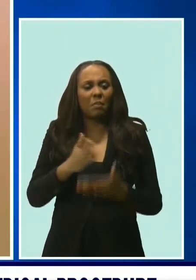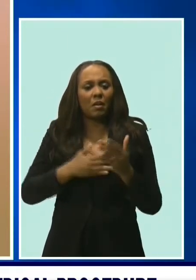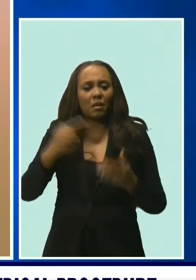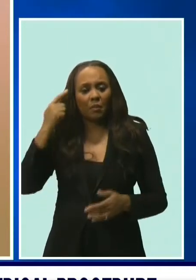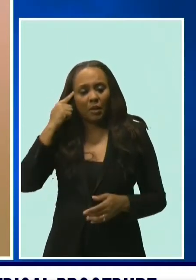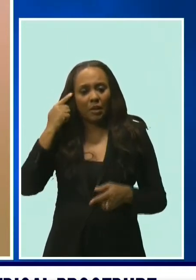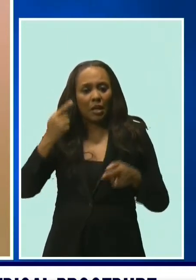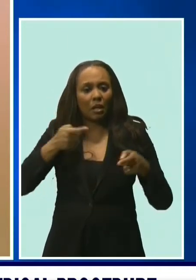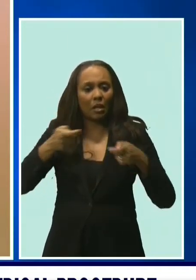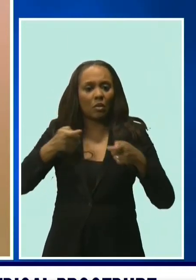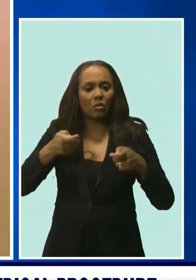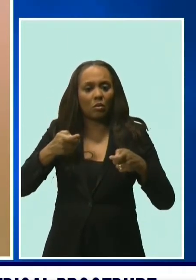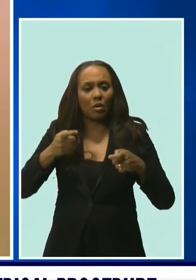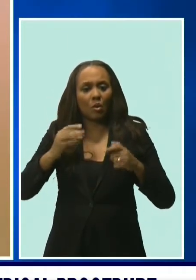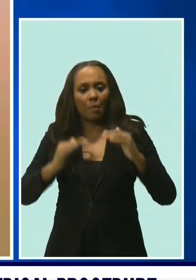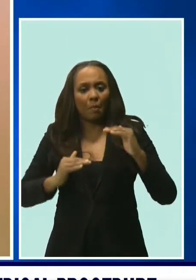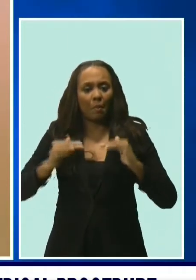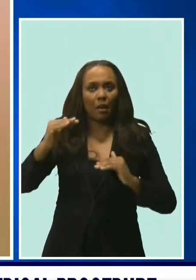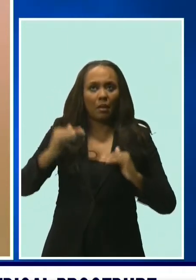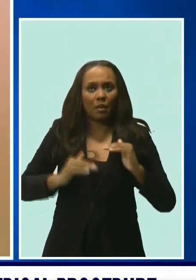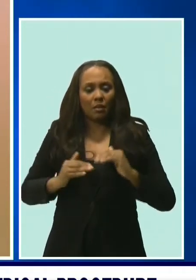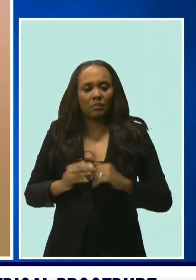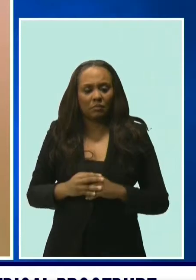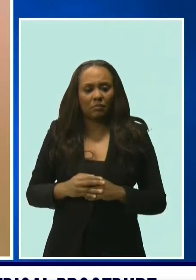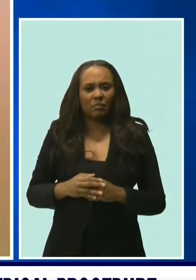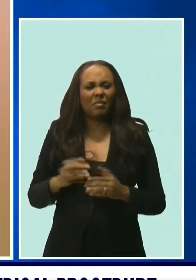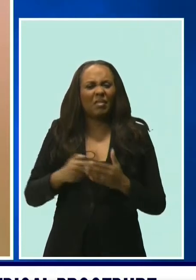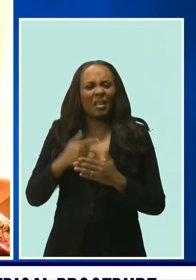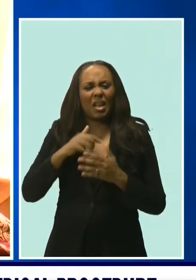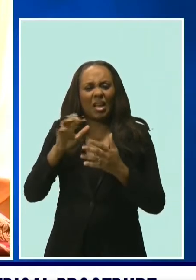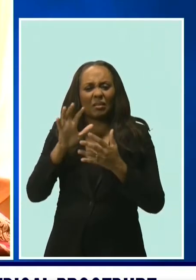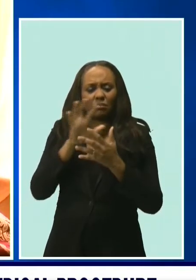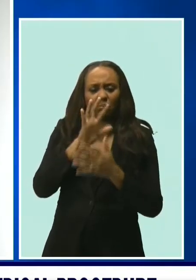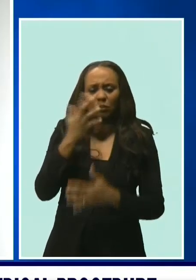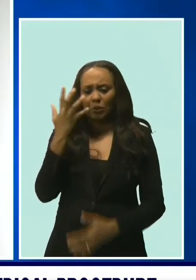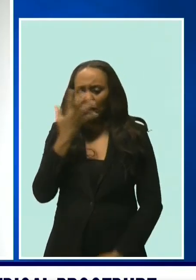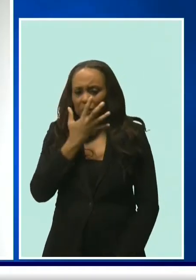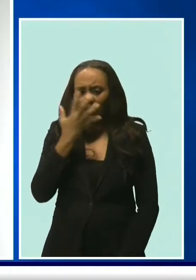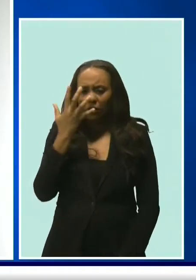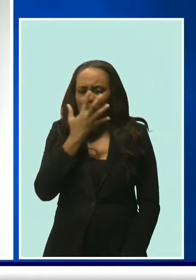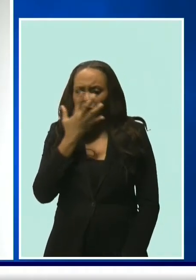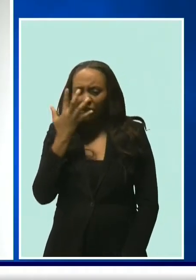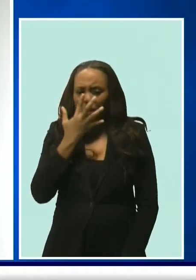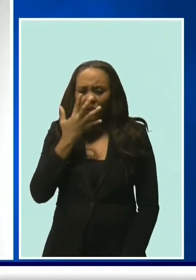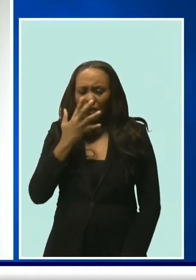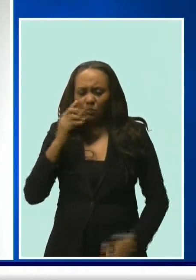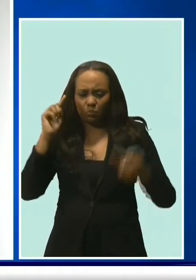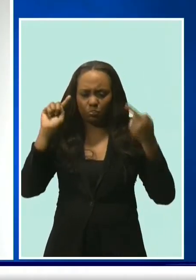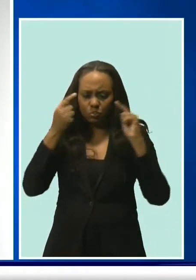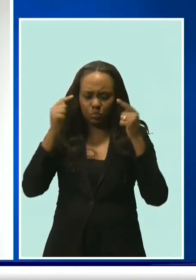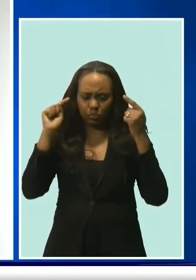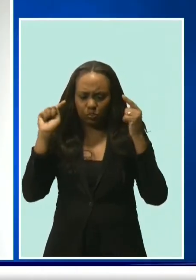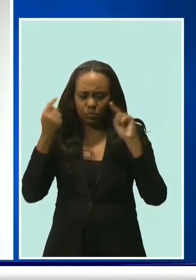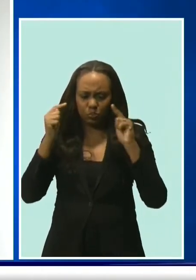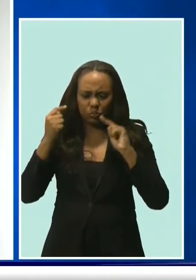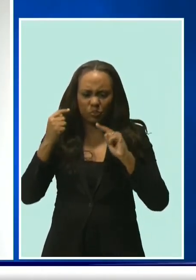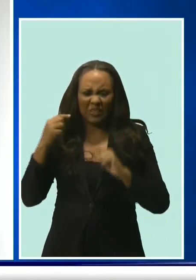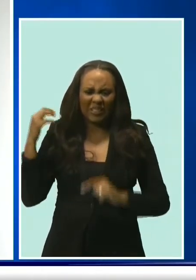that anybody who goes on to anywhere else, that they put safety first. Maritime Affairs and